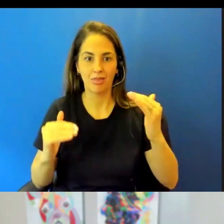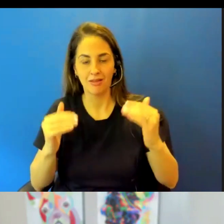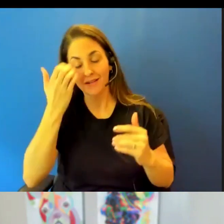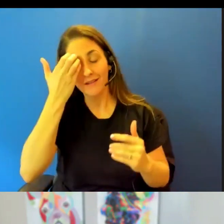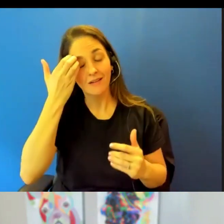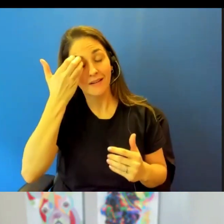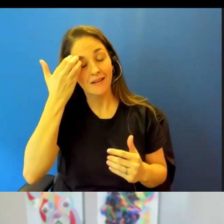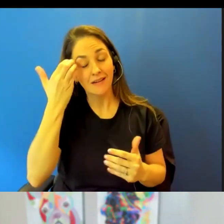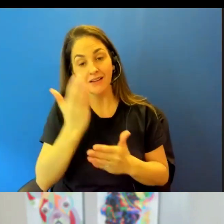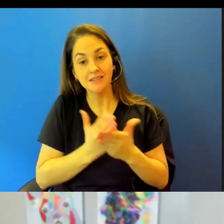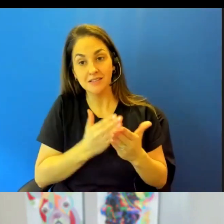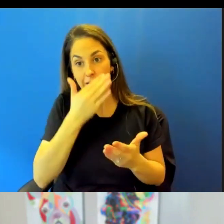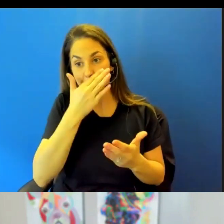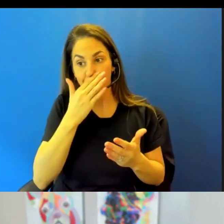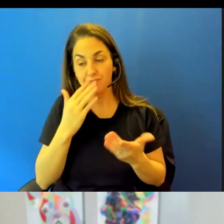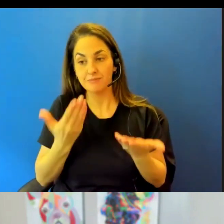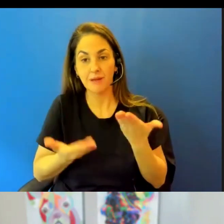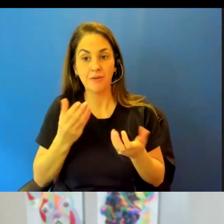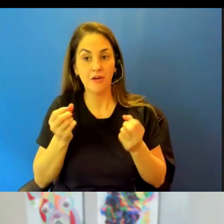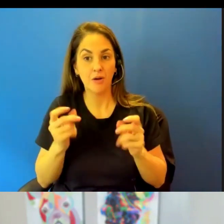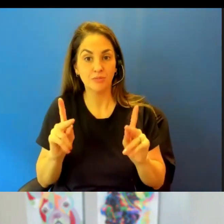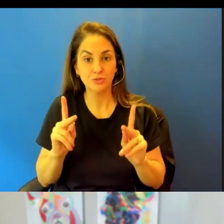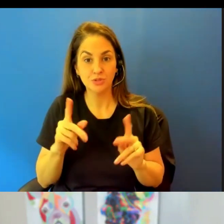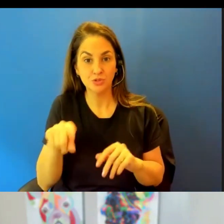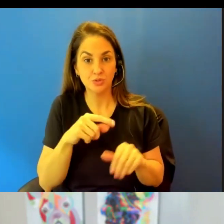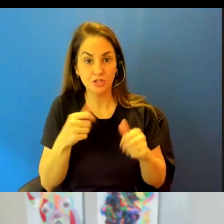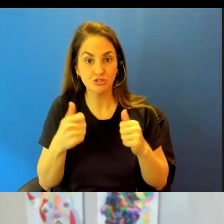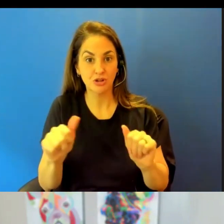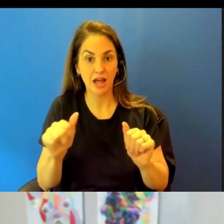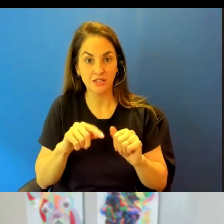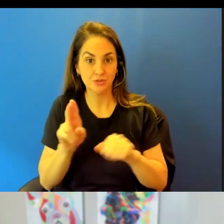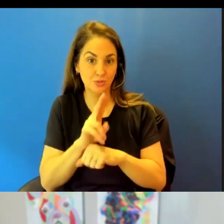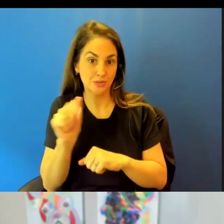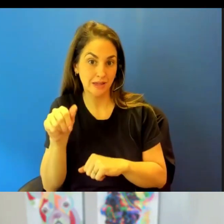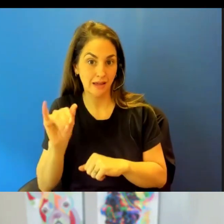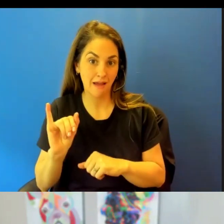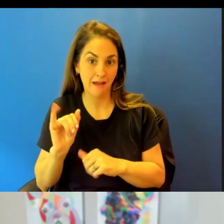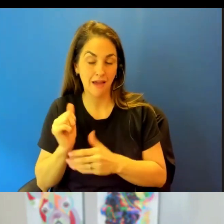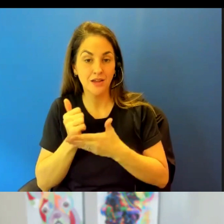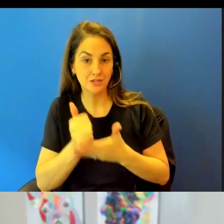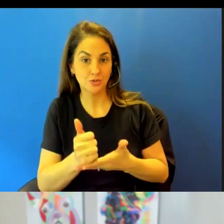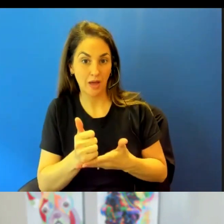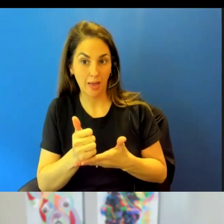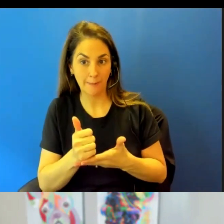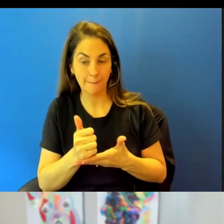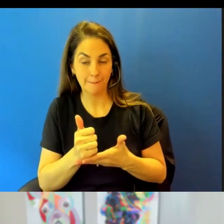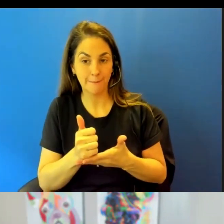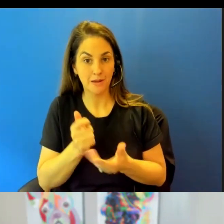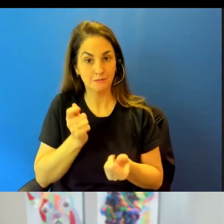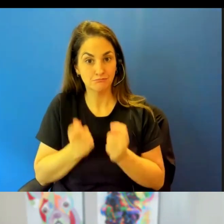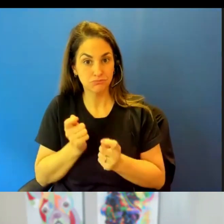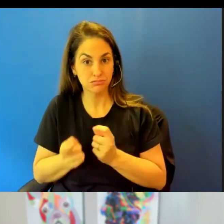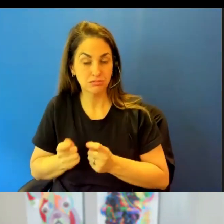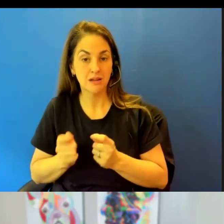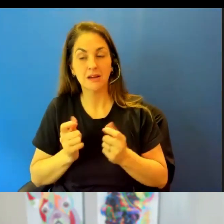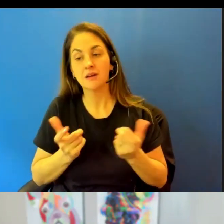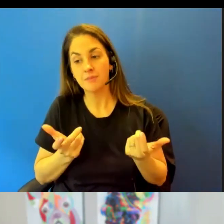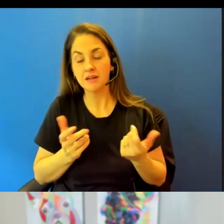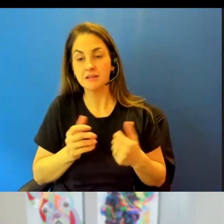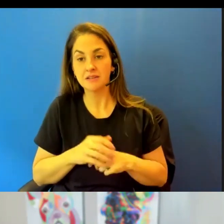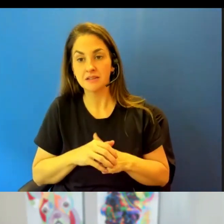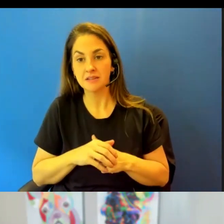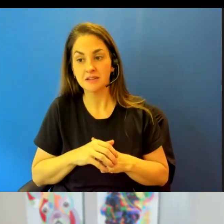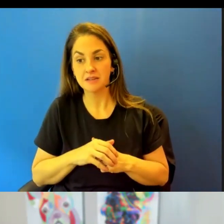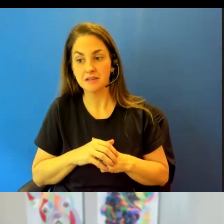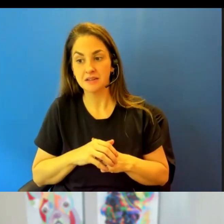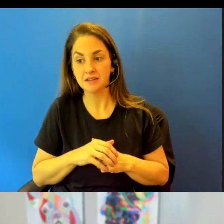become opportunities for you to try to leverage AI to help scale some things. But I would just, as